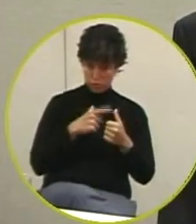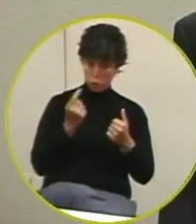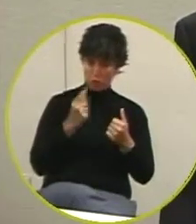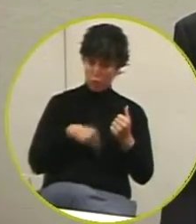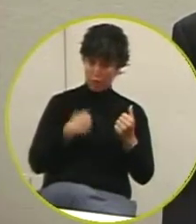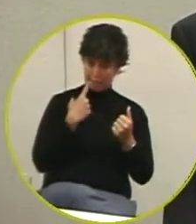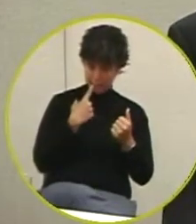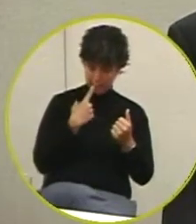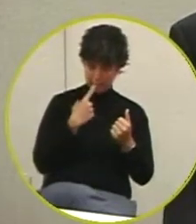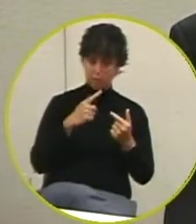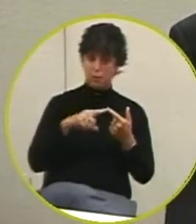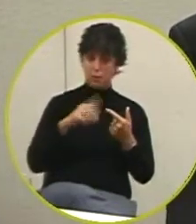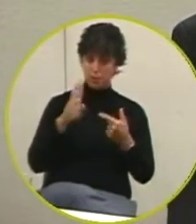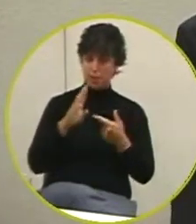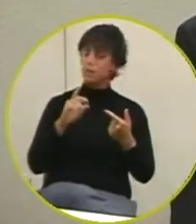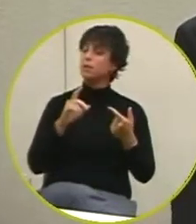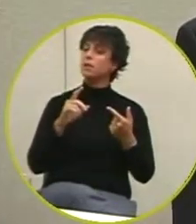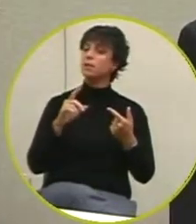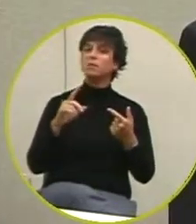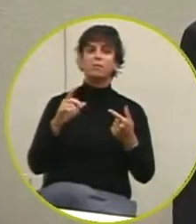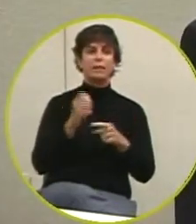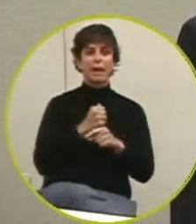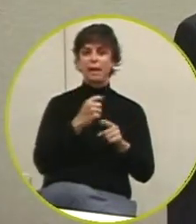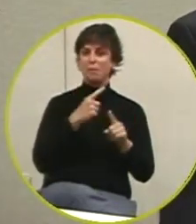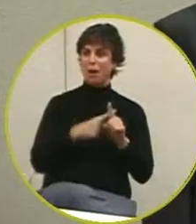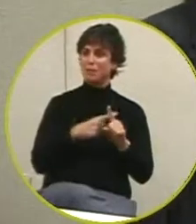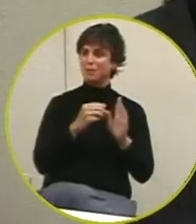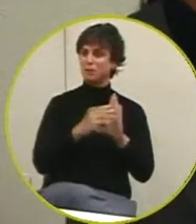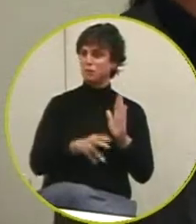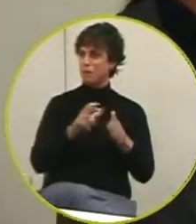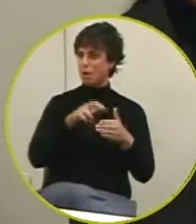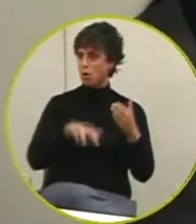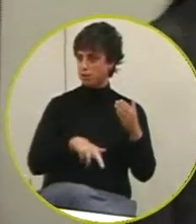do, and B, getting positive student outcomes.